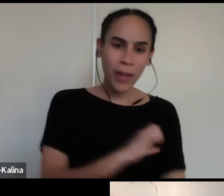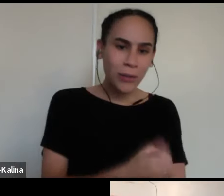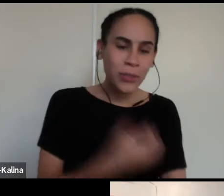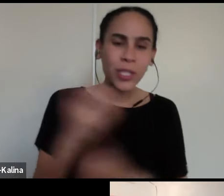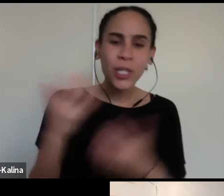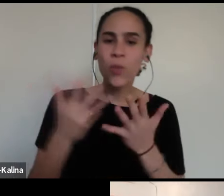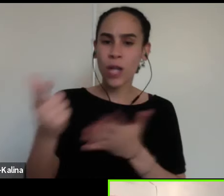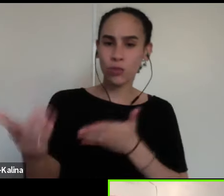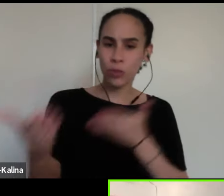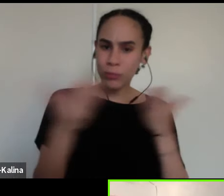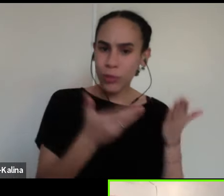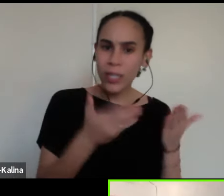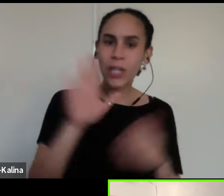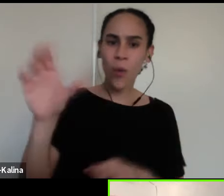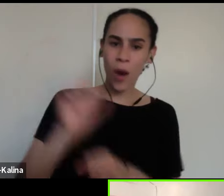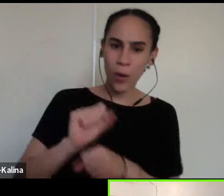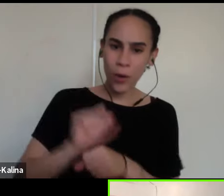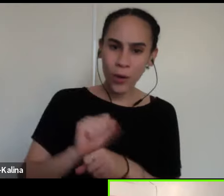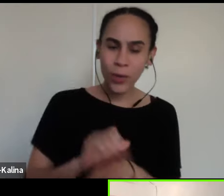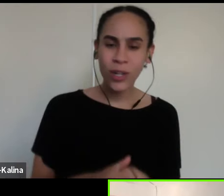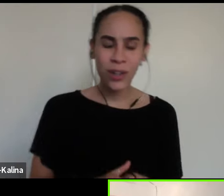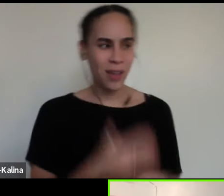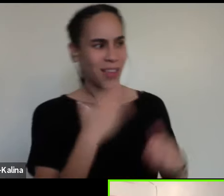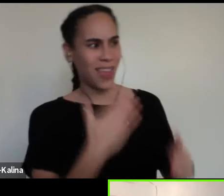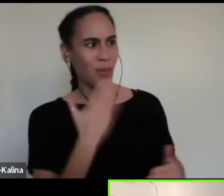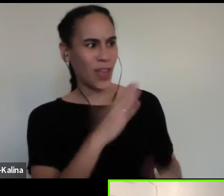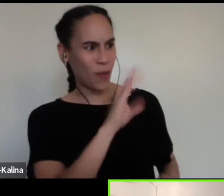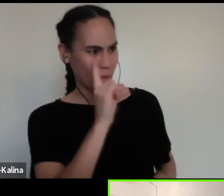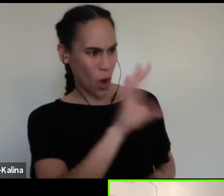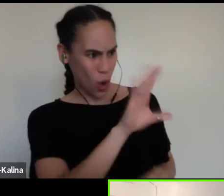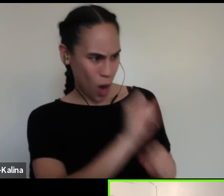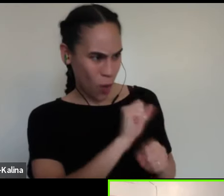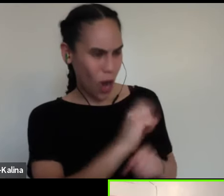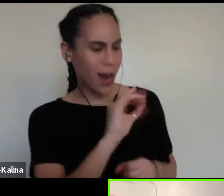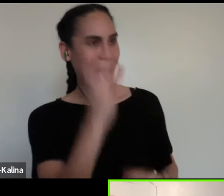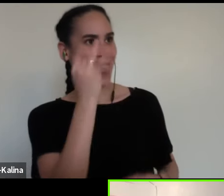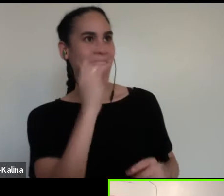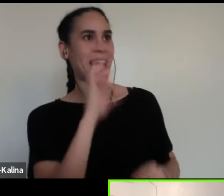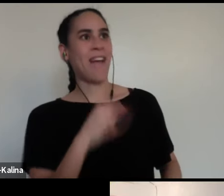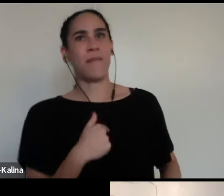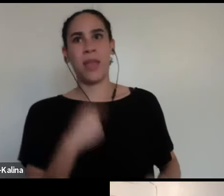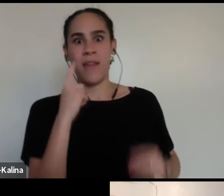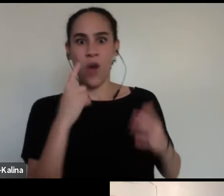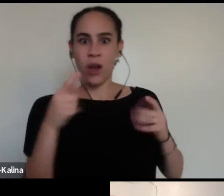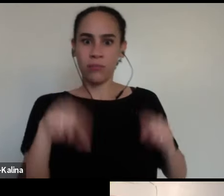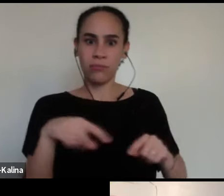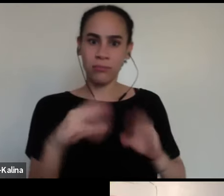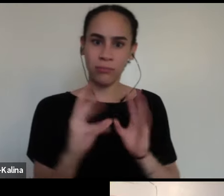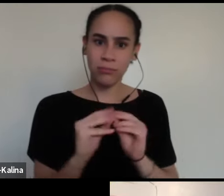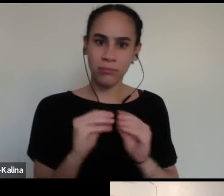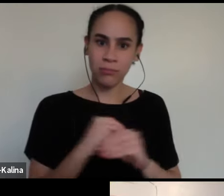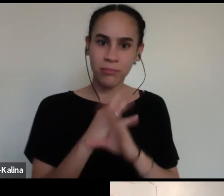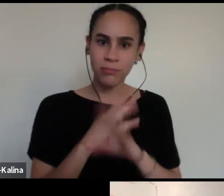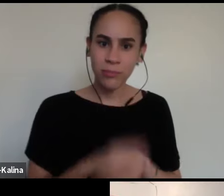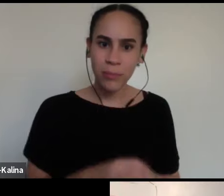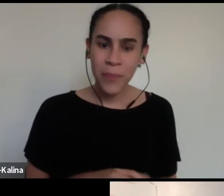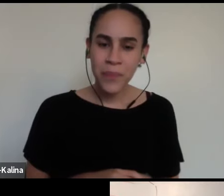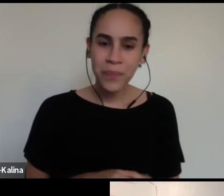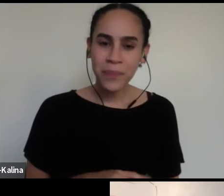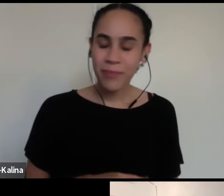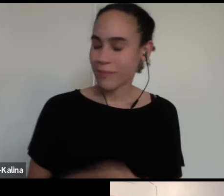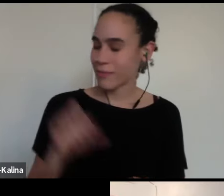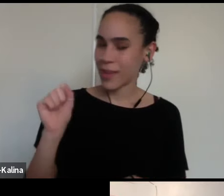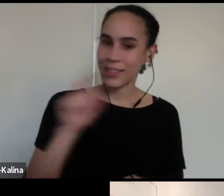doing. Thank you. Thanks for your work also, and for thinking of me for this. Yeah, absolutely. So